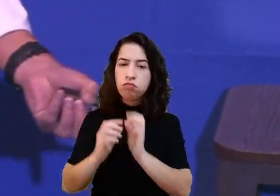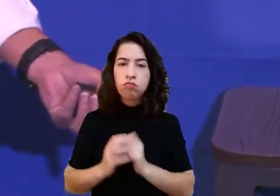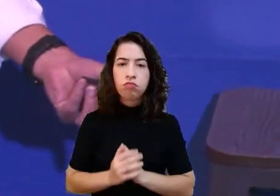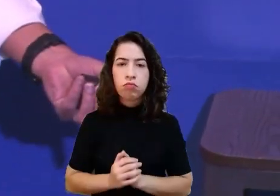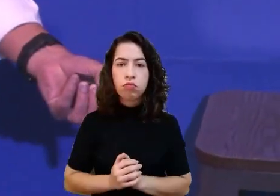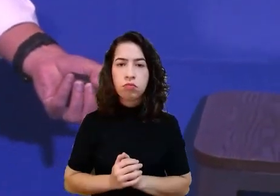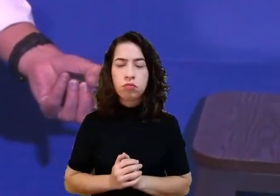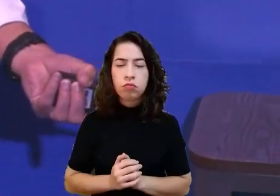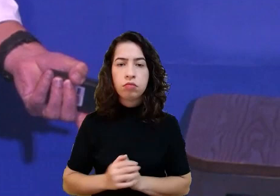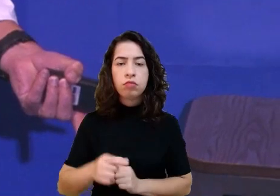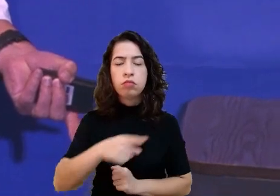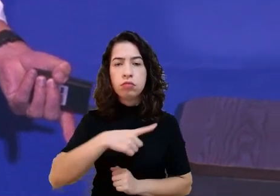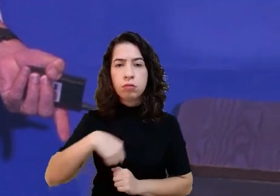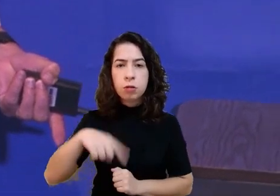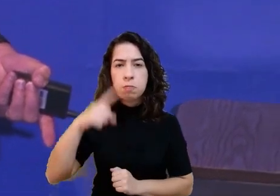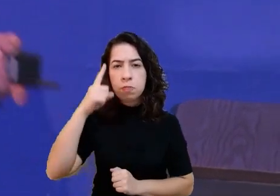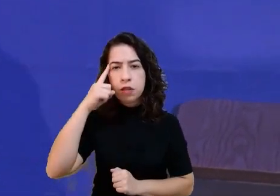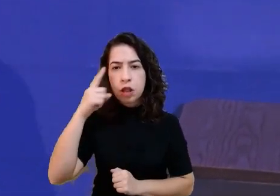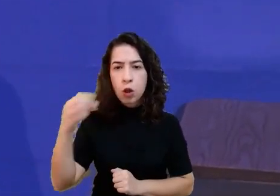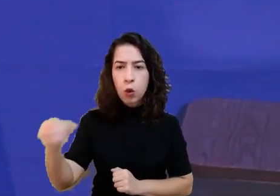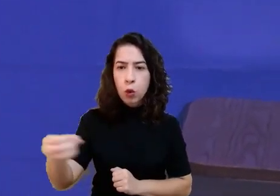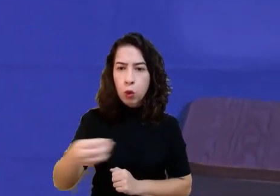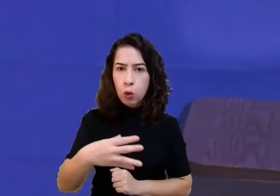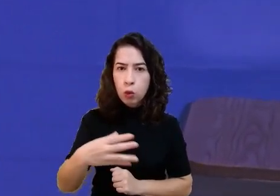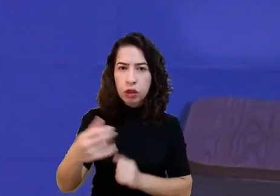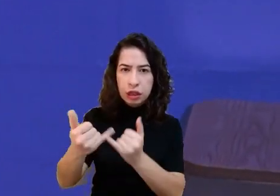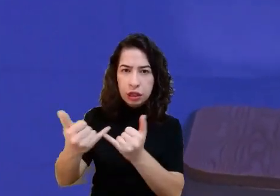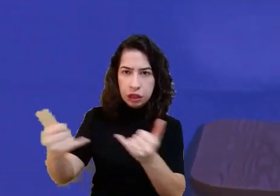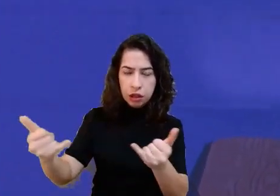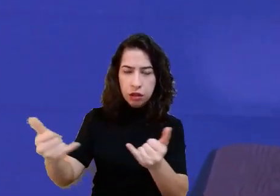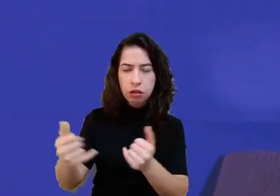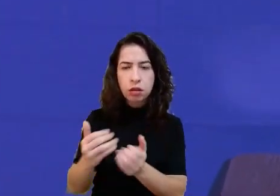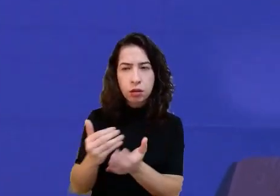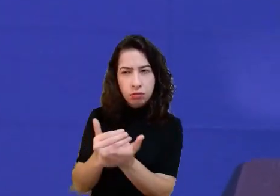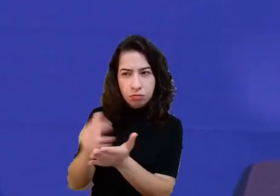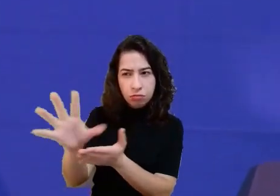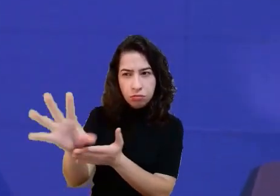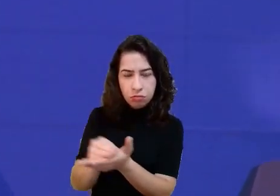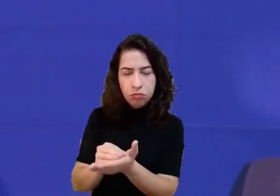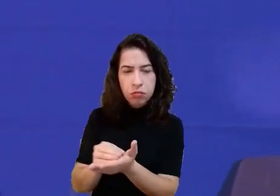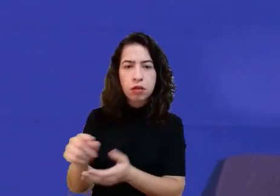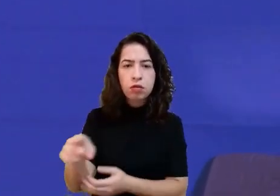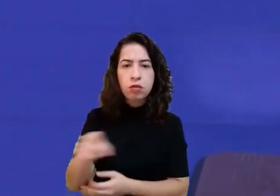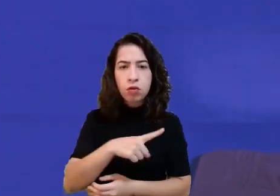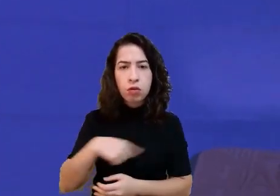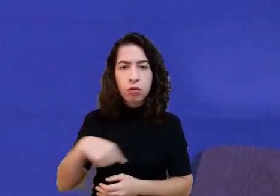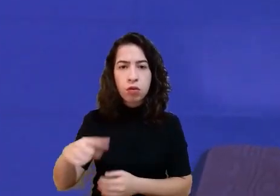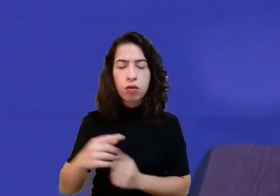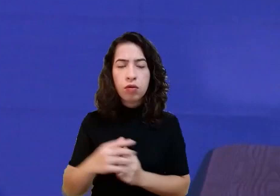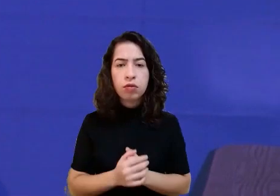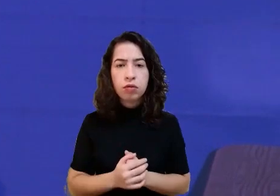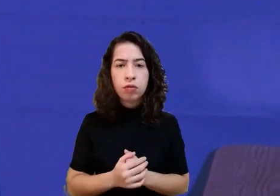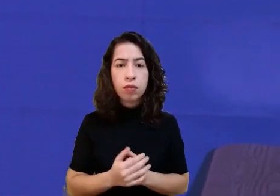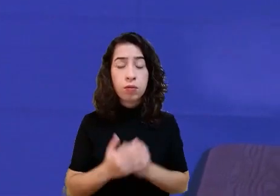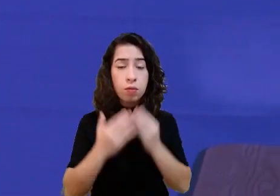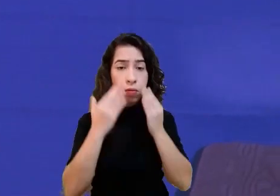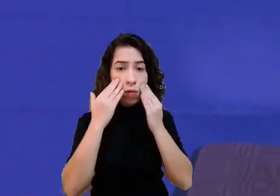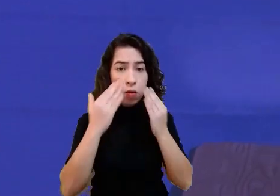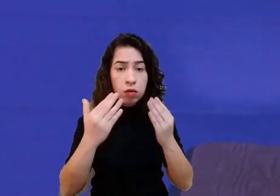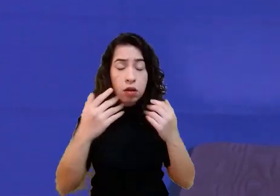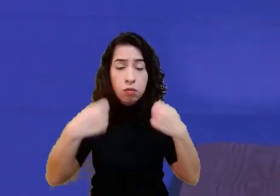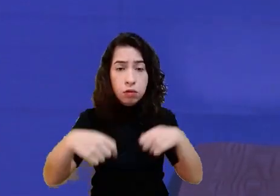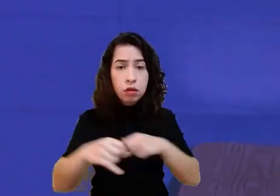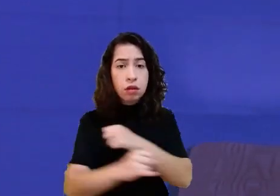if we're going to talk about new sources of energy, what is our capacity to influence the need of